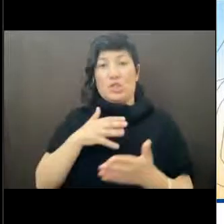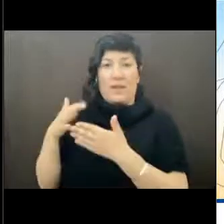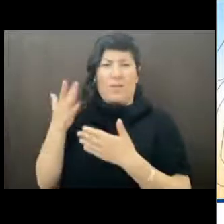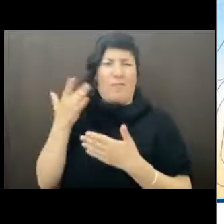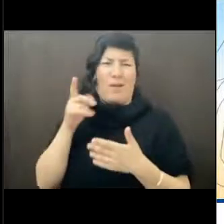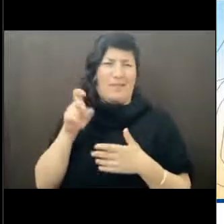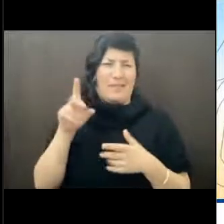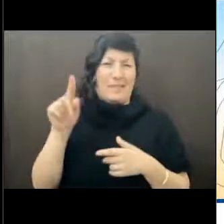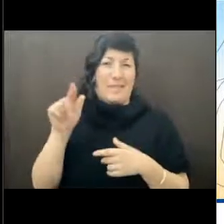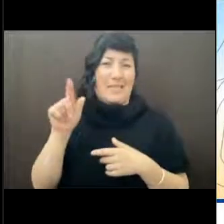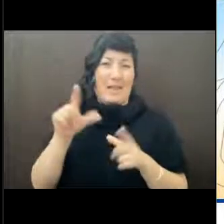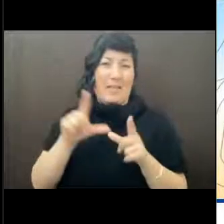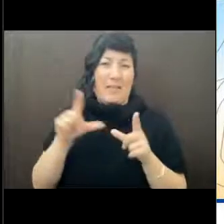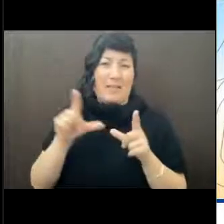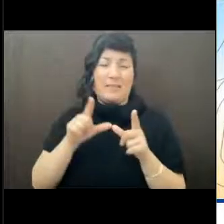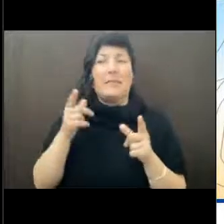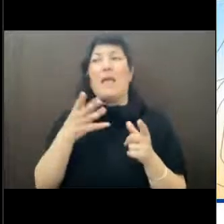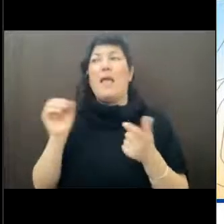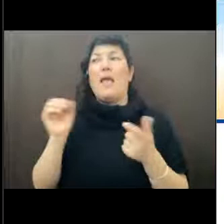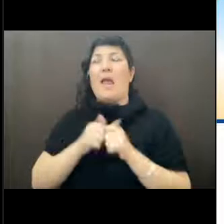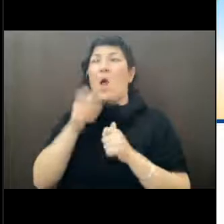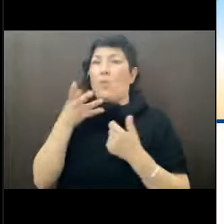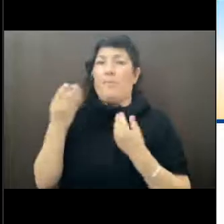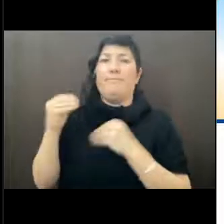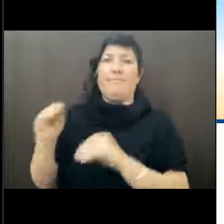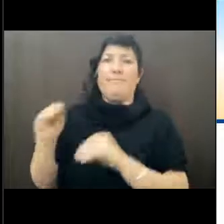and how will we implement it? Slide, please.